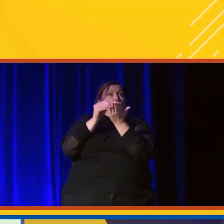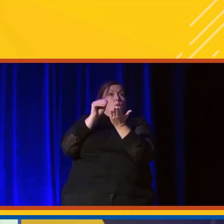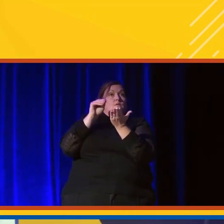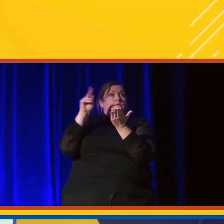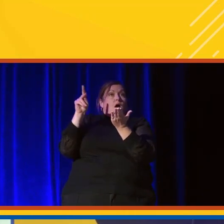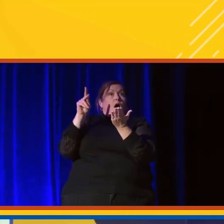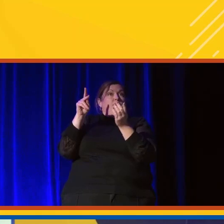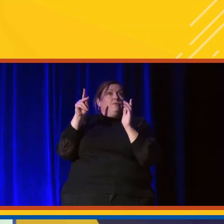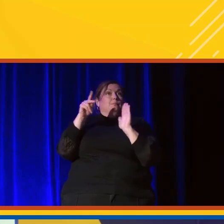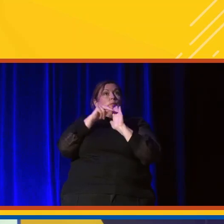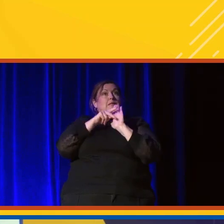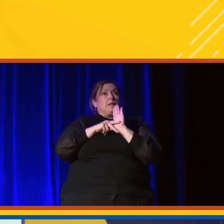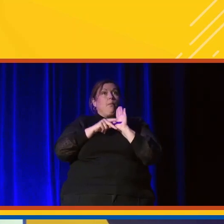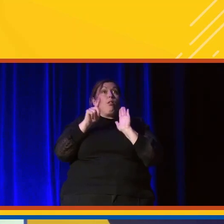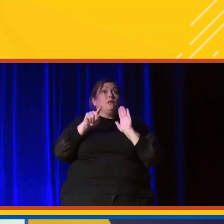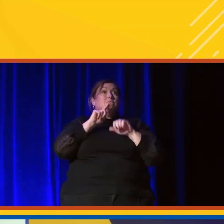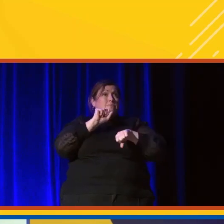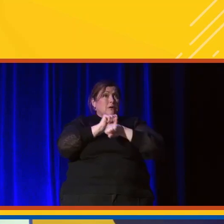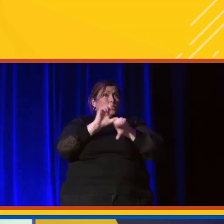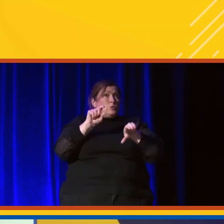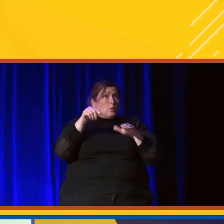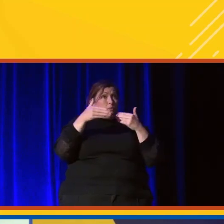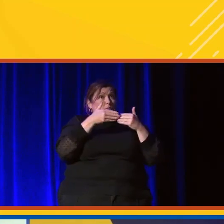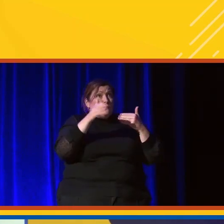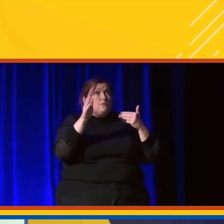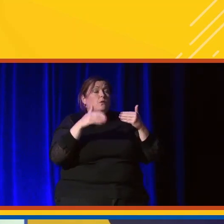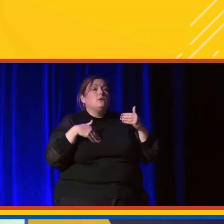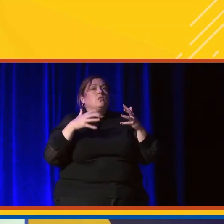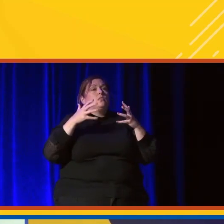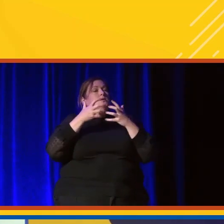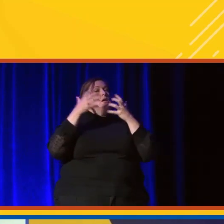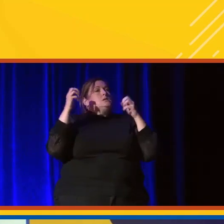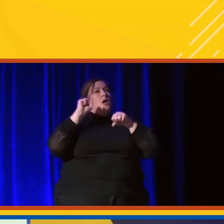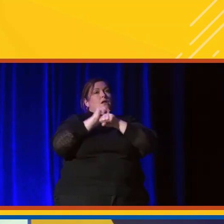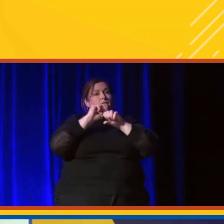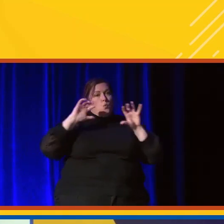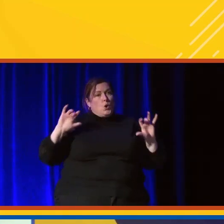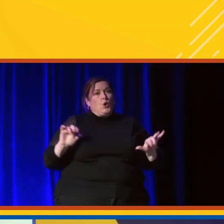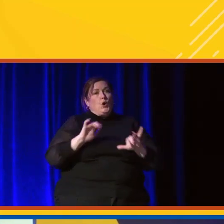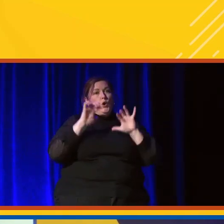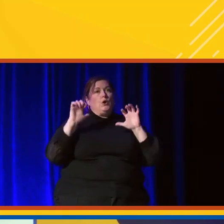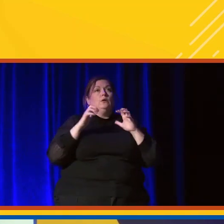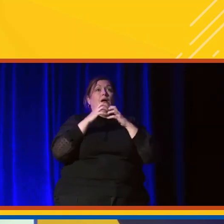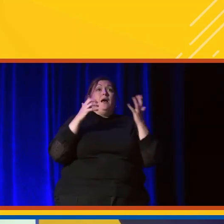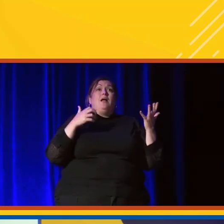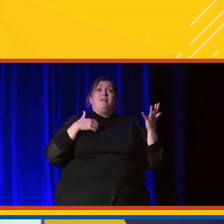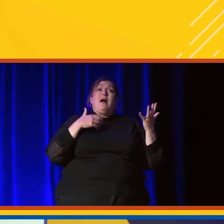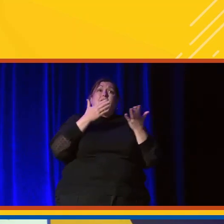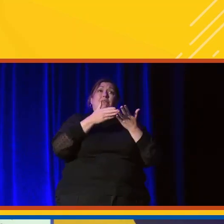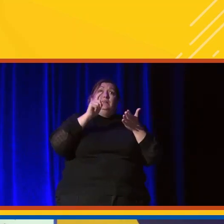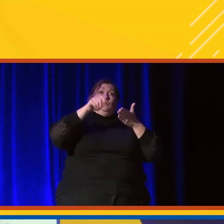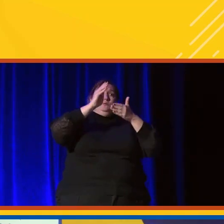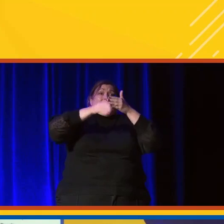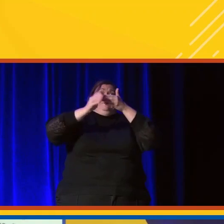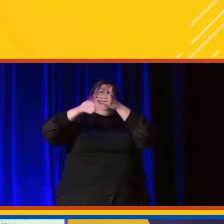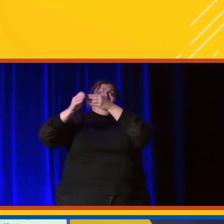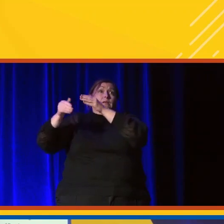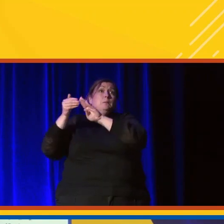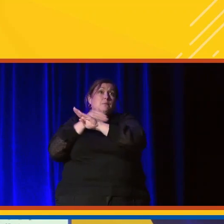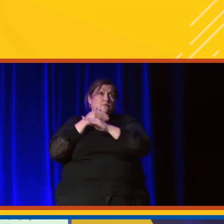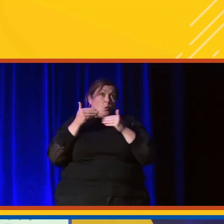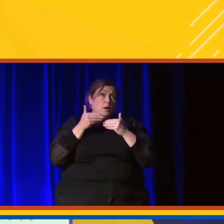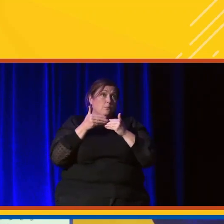you can actually potentially do this moving forward. There's a ton of work we have to do, and there's a ton of I's and T's that need to be dotted and crossed. But